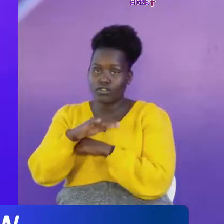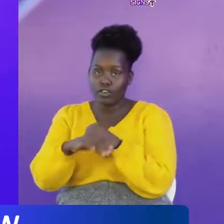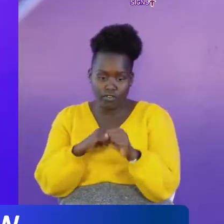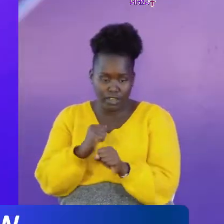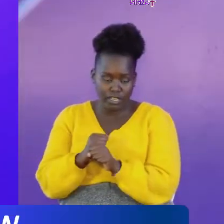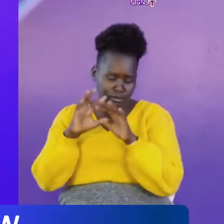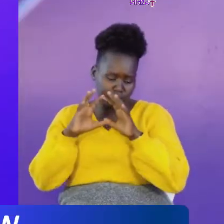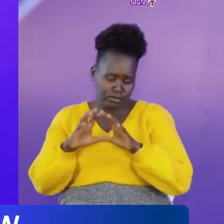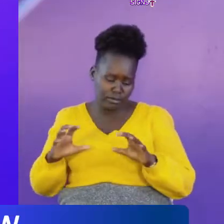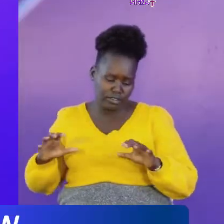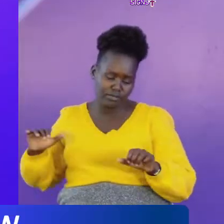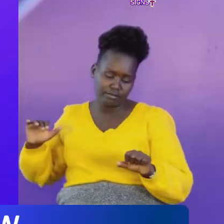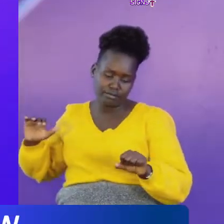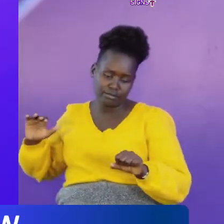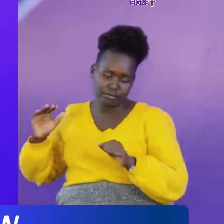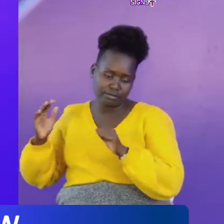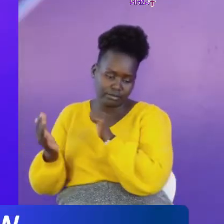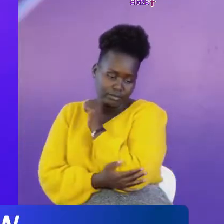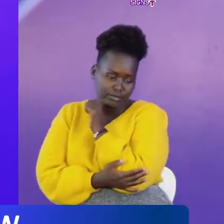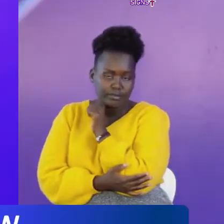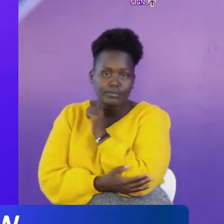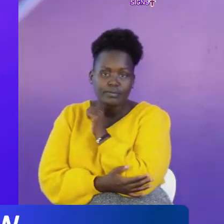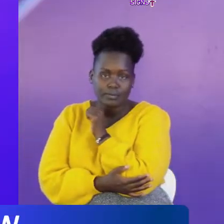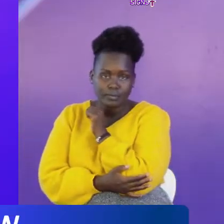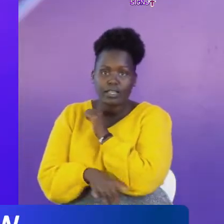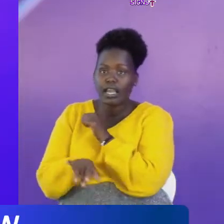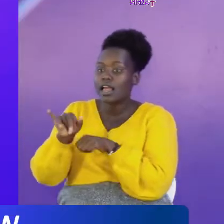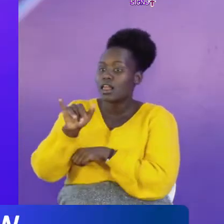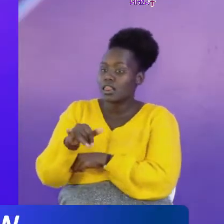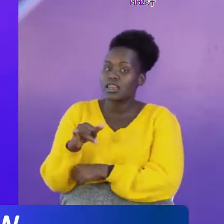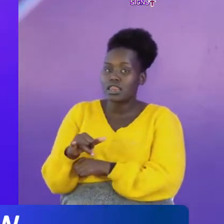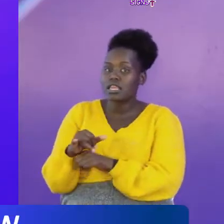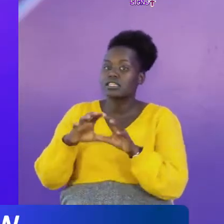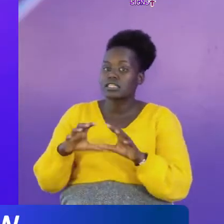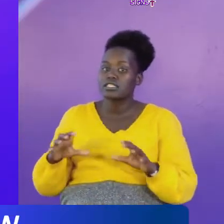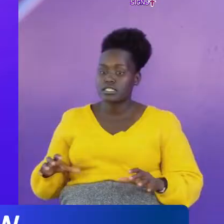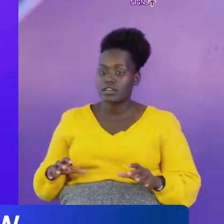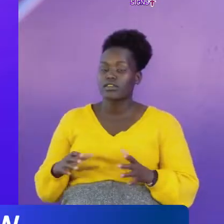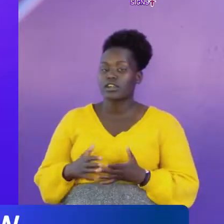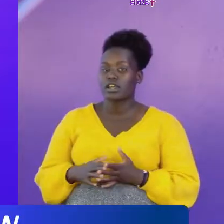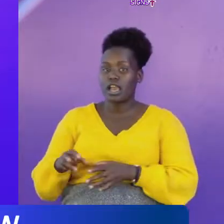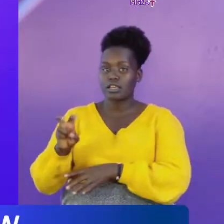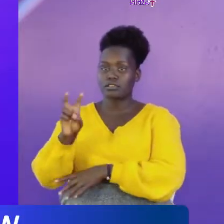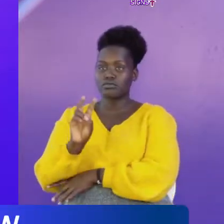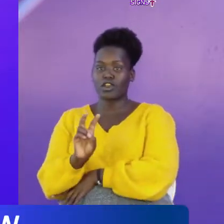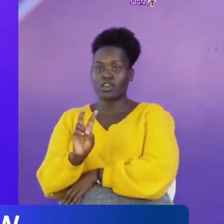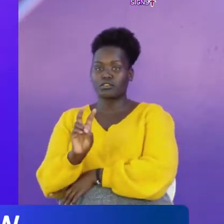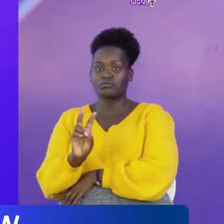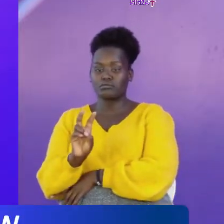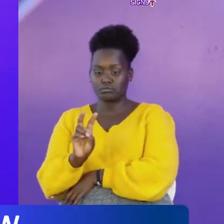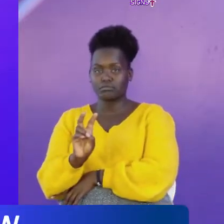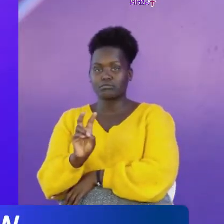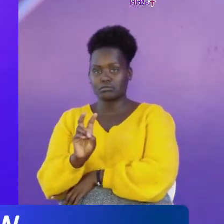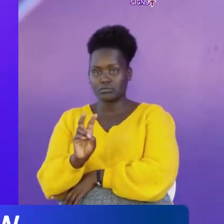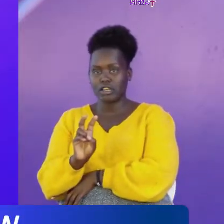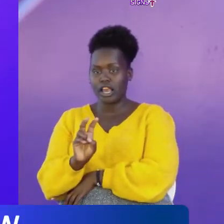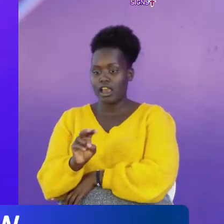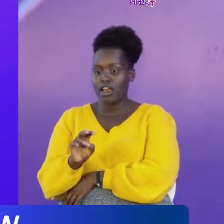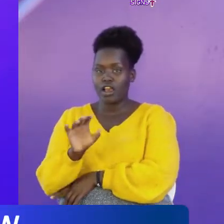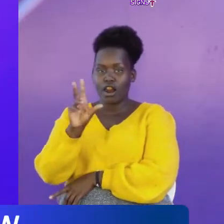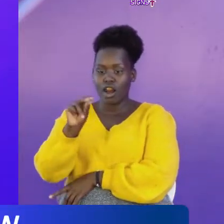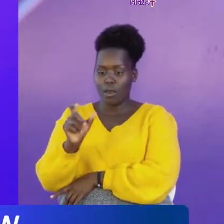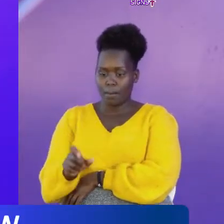suffered so badly that the suffering is just glaring at us like this. No one is going to cheat us.